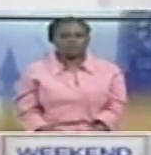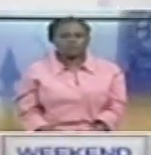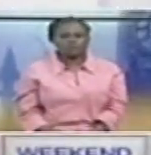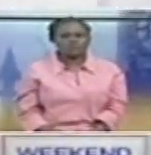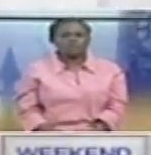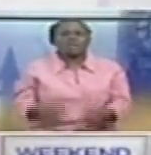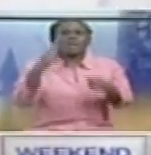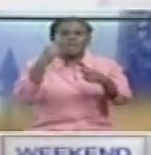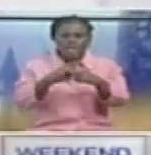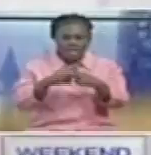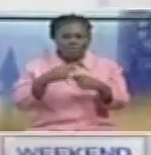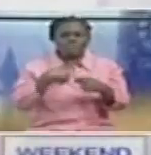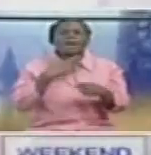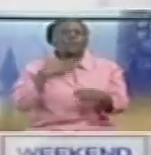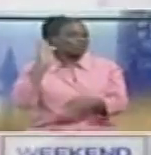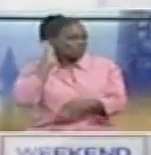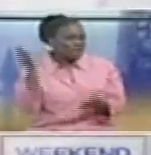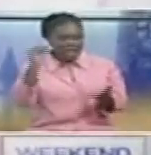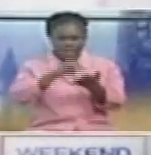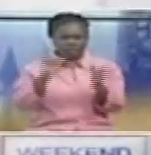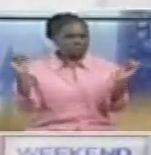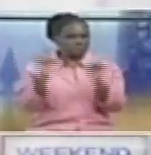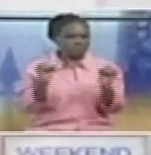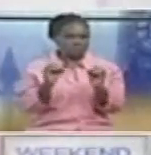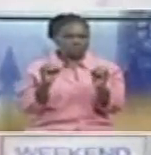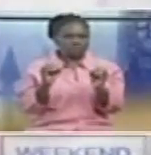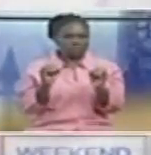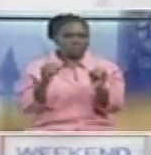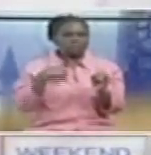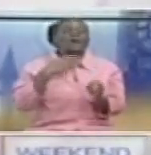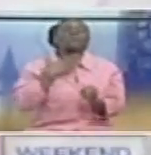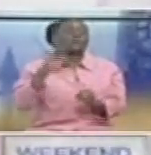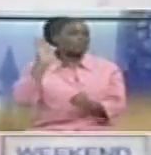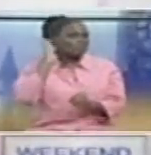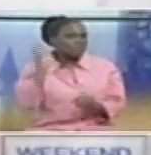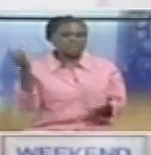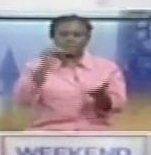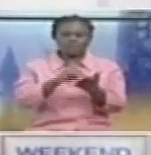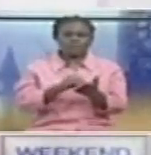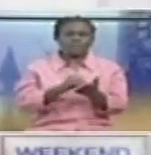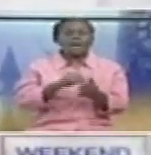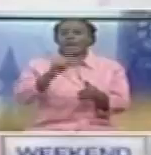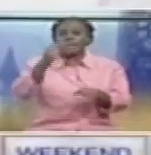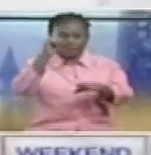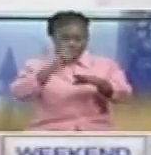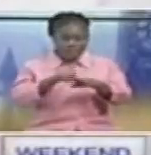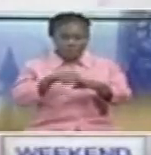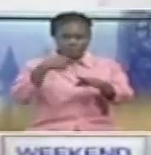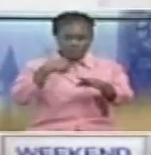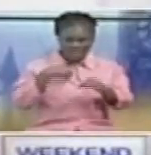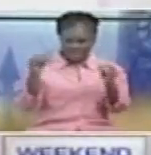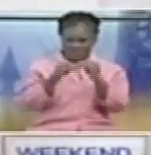Hiyo jina hata singeweza singependa kusikia tena, ingawa hata babangu ni mjeshi, singependa hata kusikia jina. Mimi hata sometimes nikikutana na